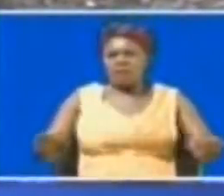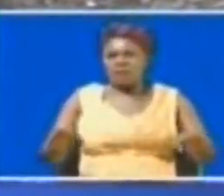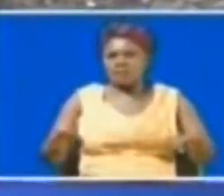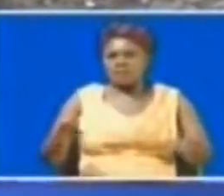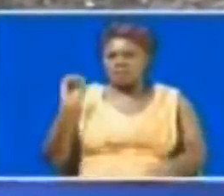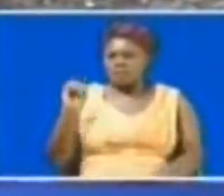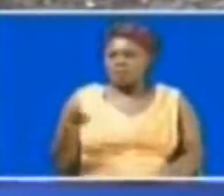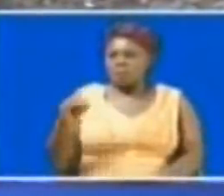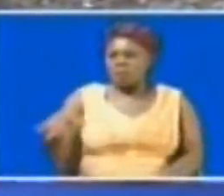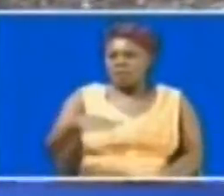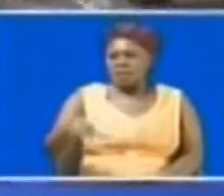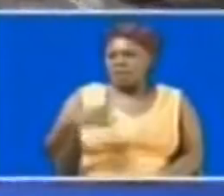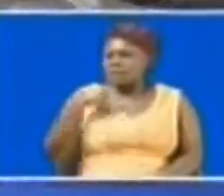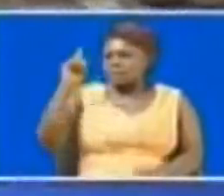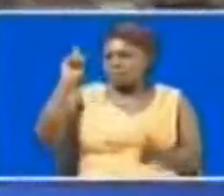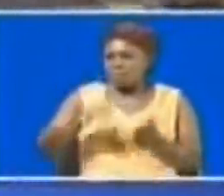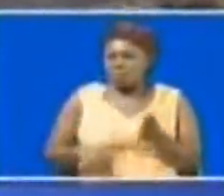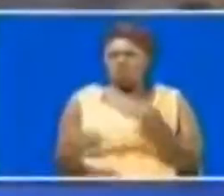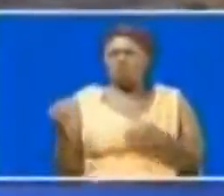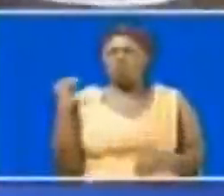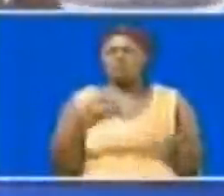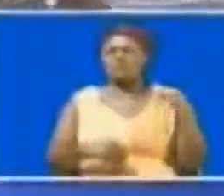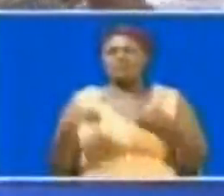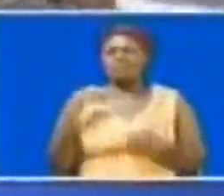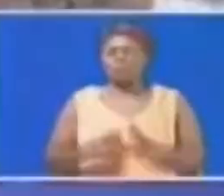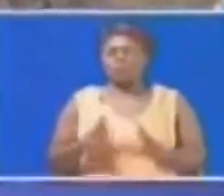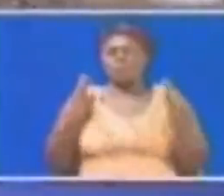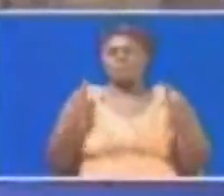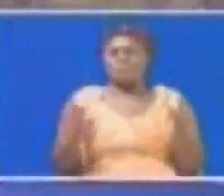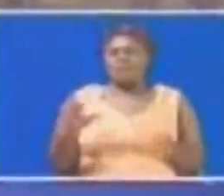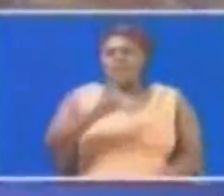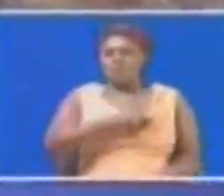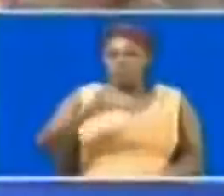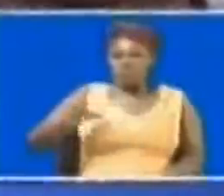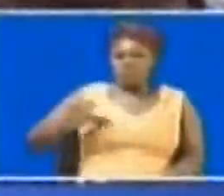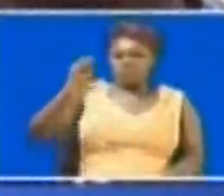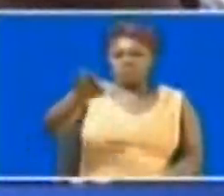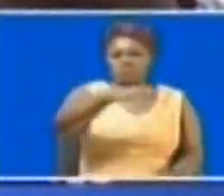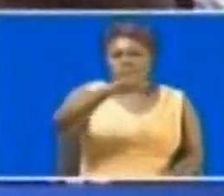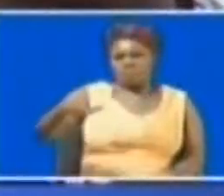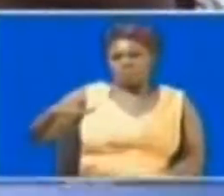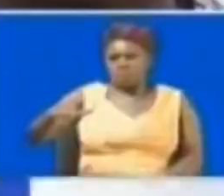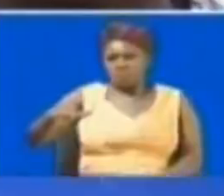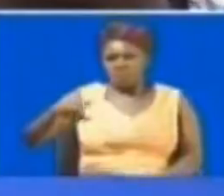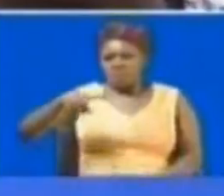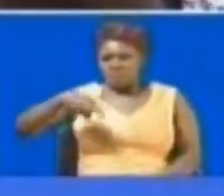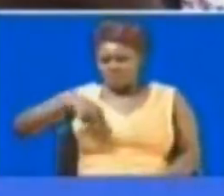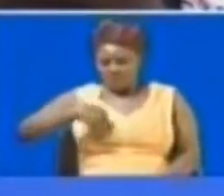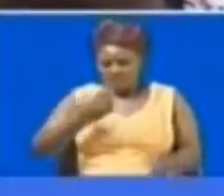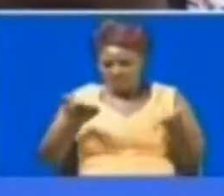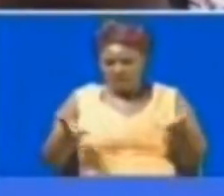Kibarani dump site over what they said was massive corruption. As the committee of the National Assembly, we